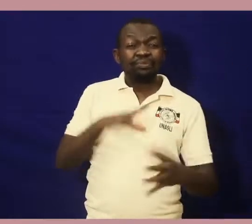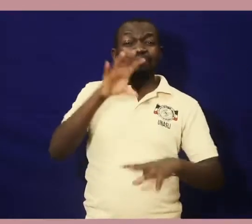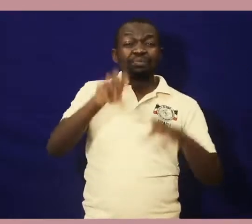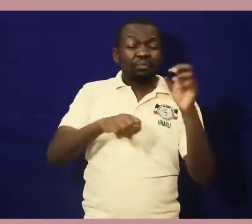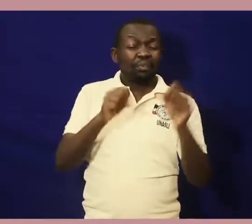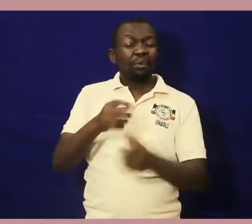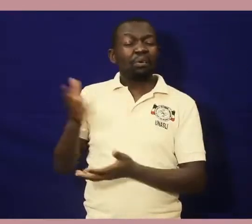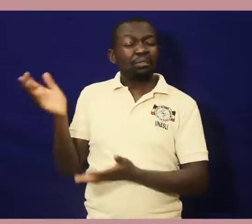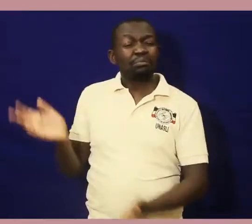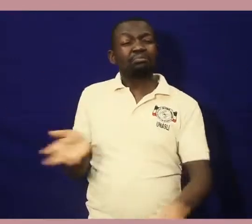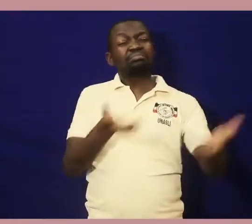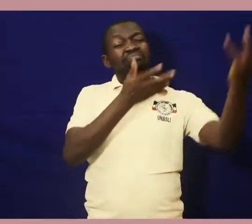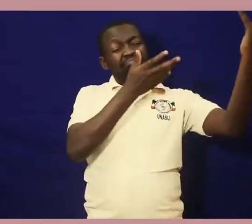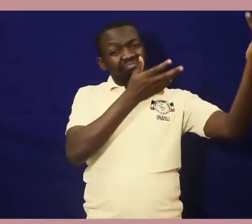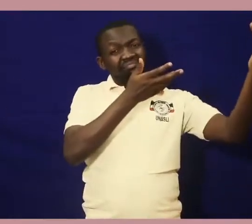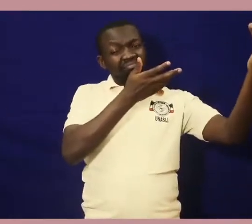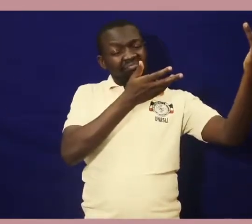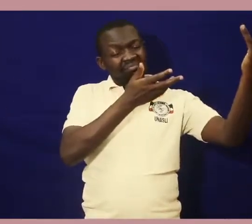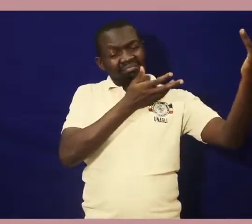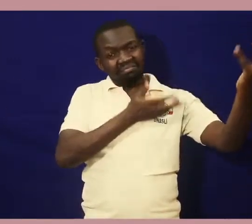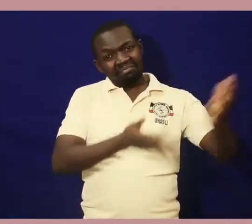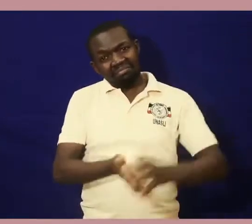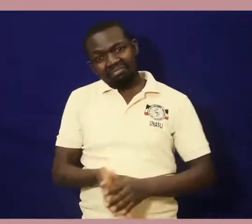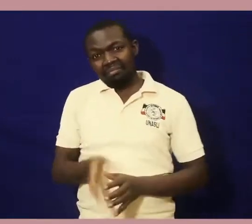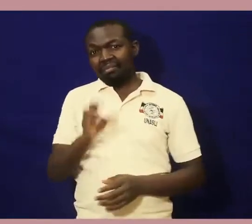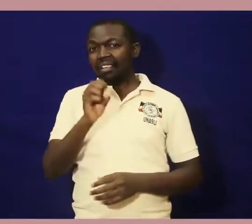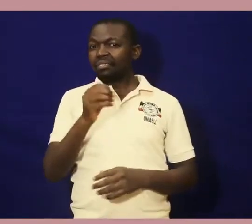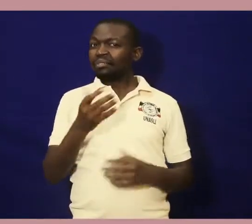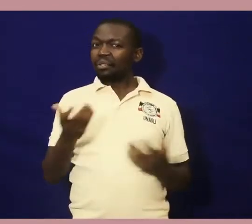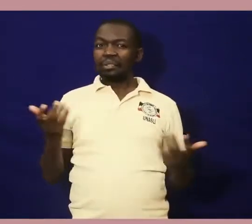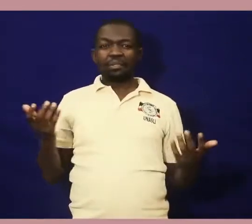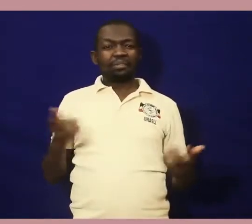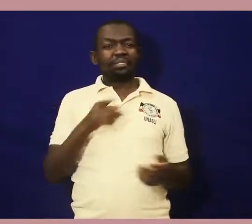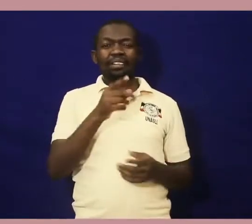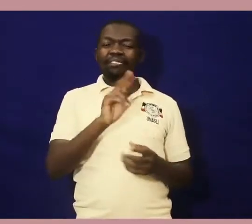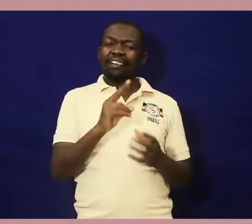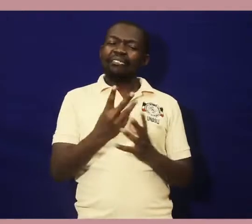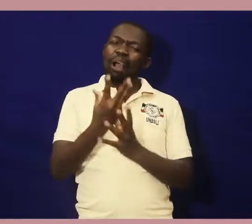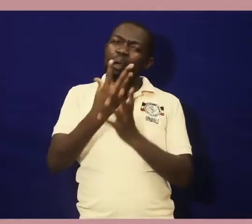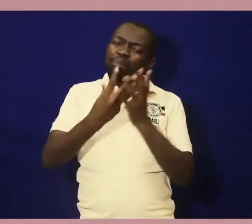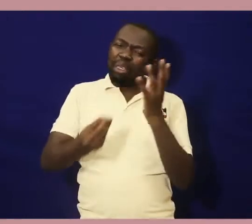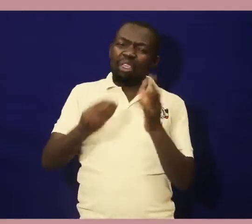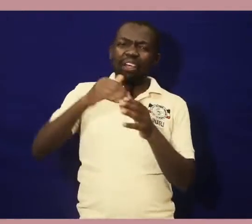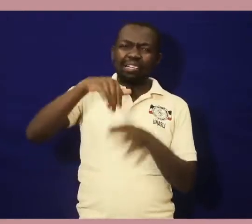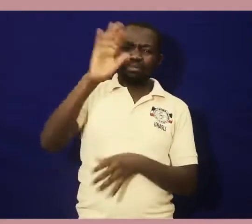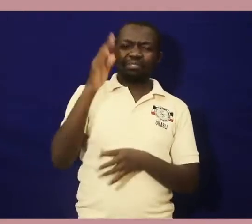line. So it was the exploitation of the highest order.